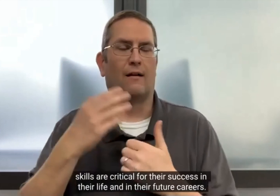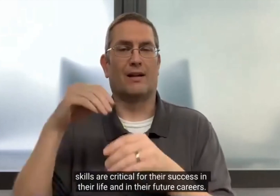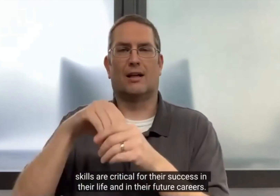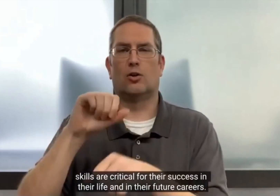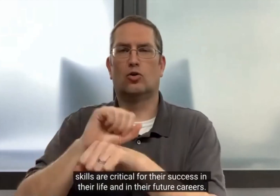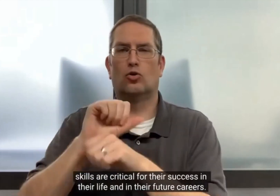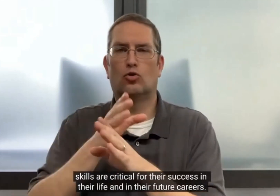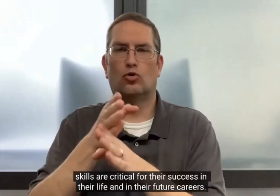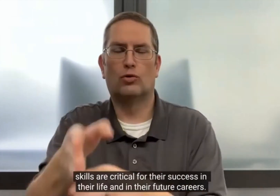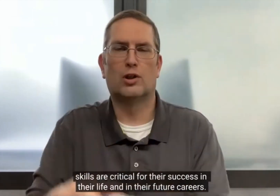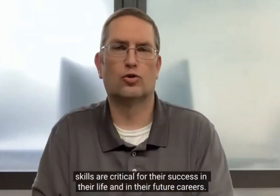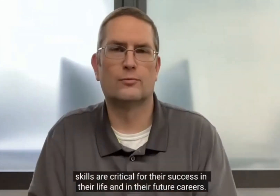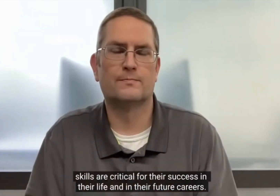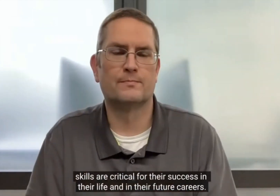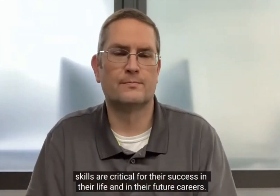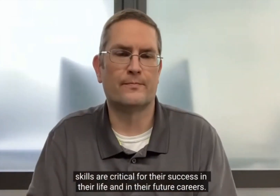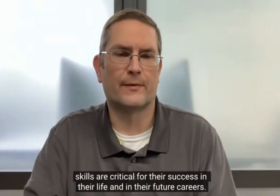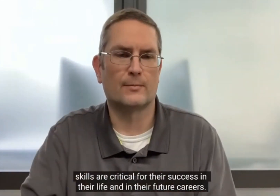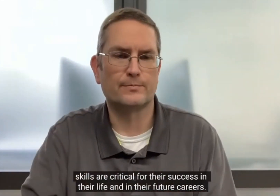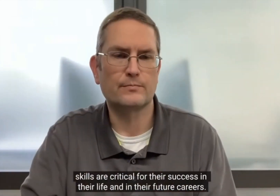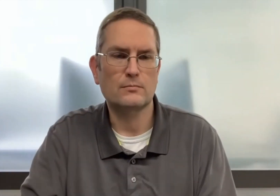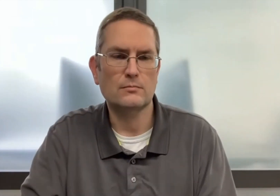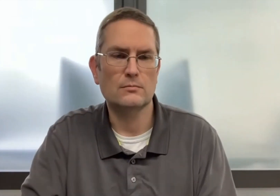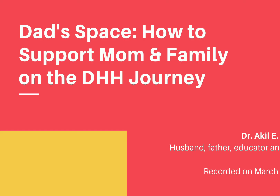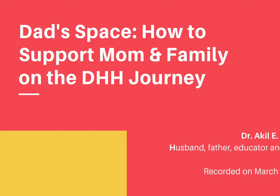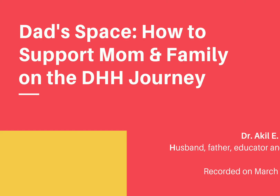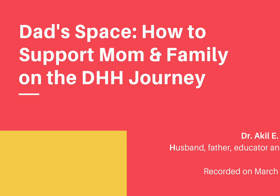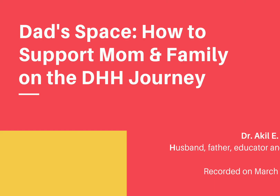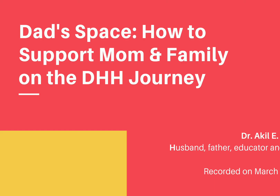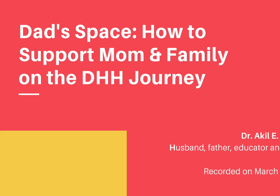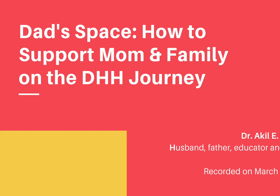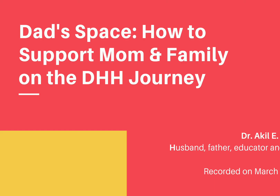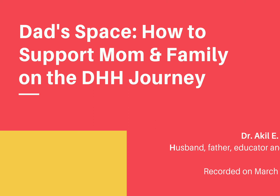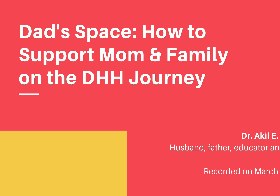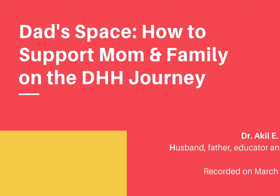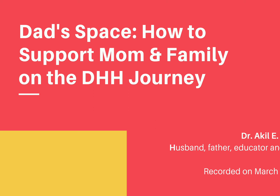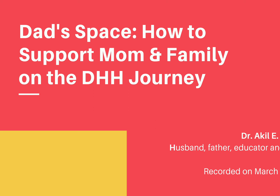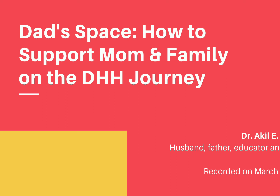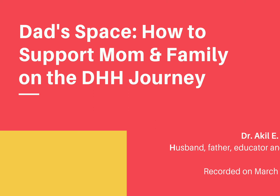their success in their life and in their future careers.